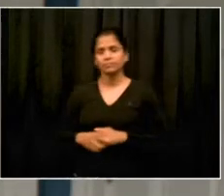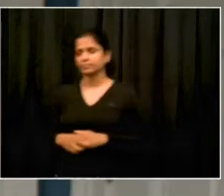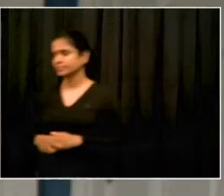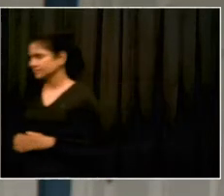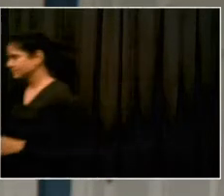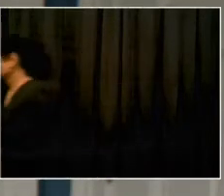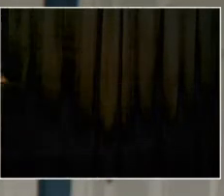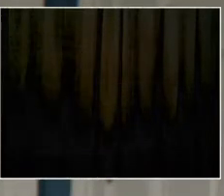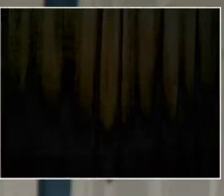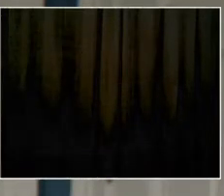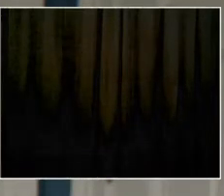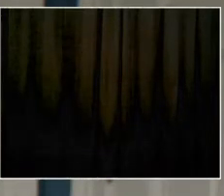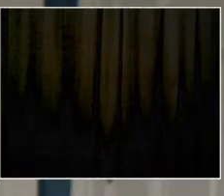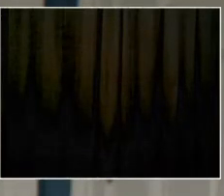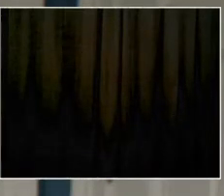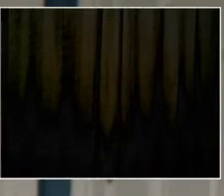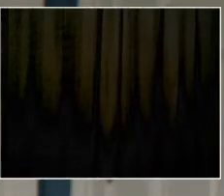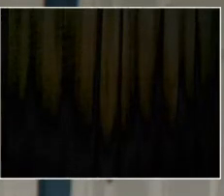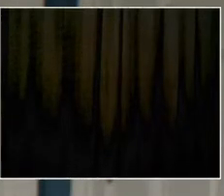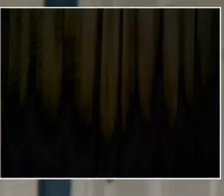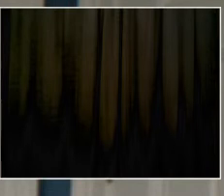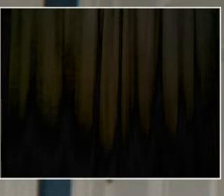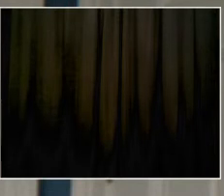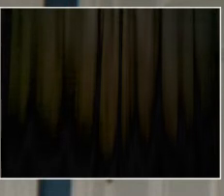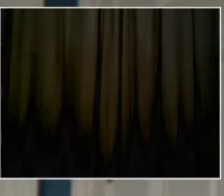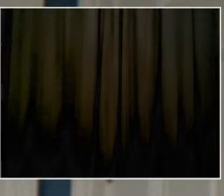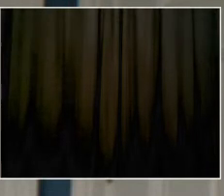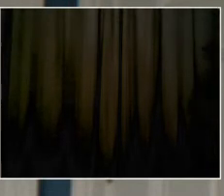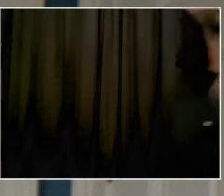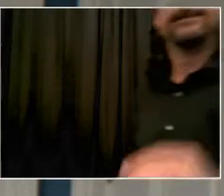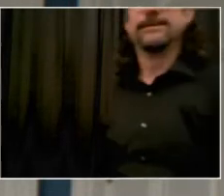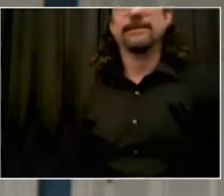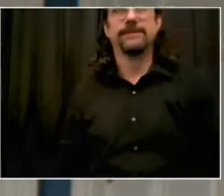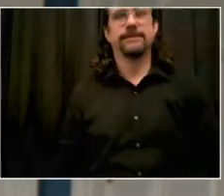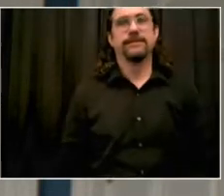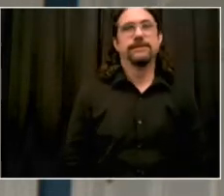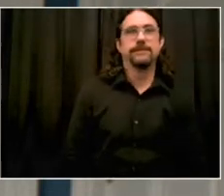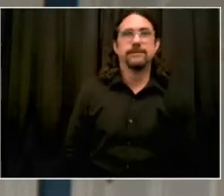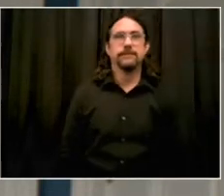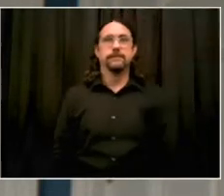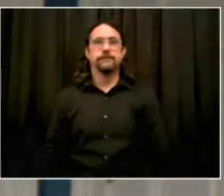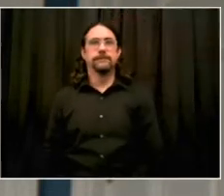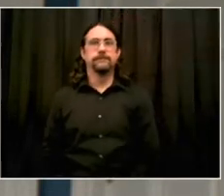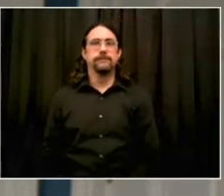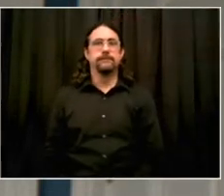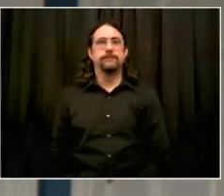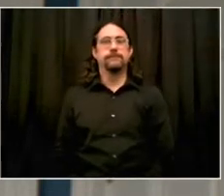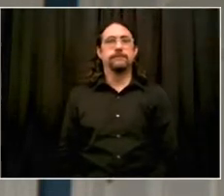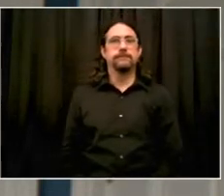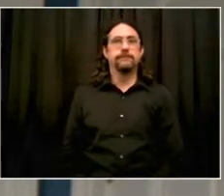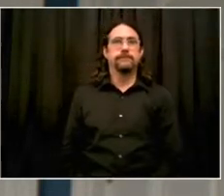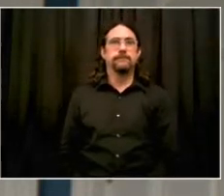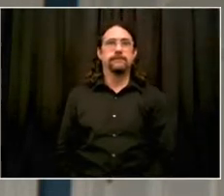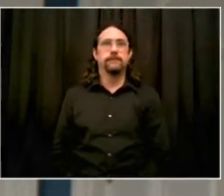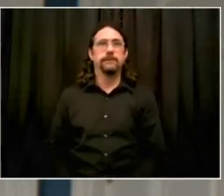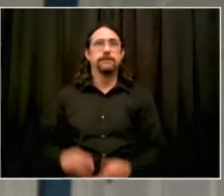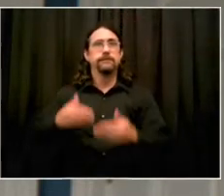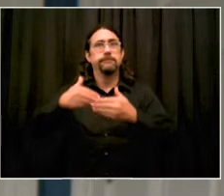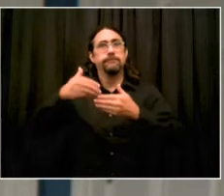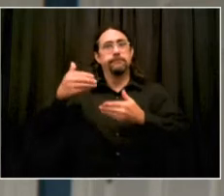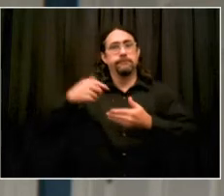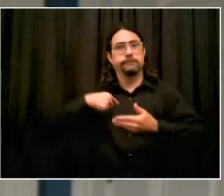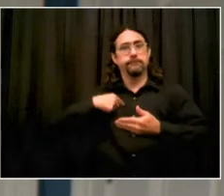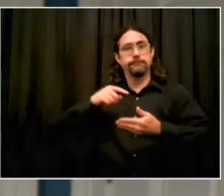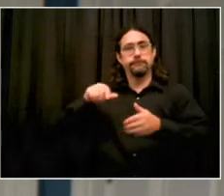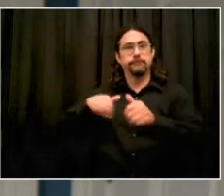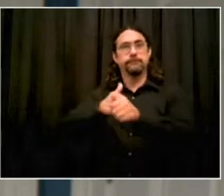So, Mr. Mayor, I have to ask you a question for another reporter. She says that she has captured video